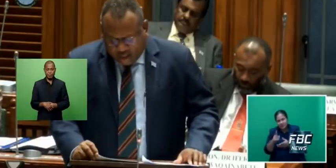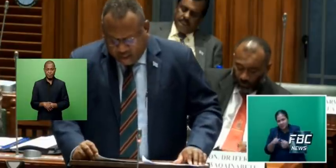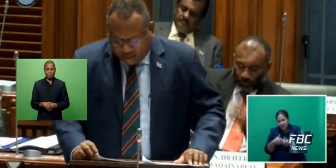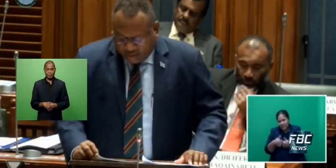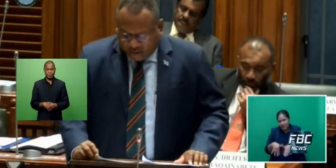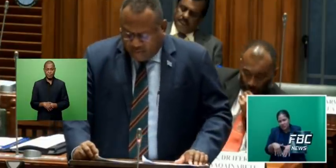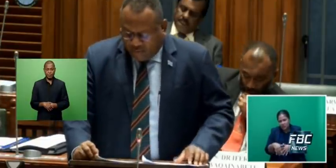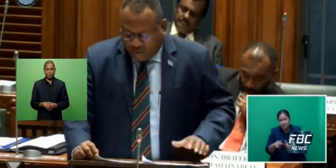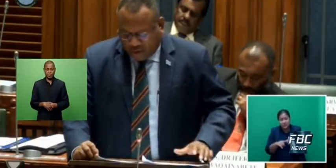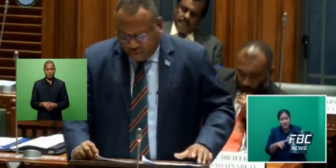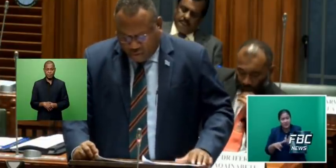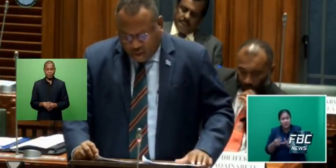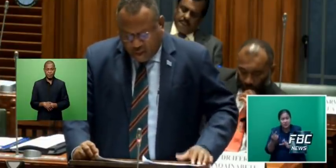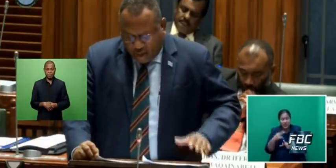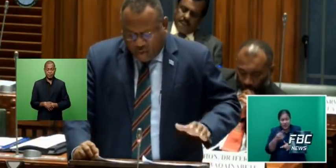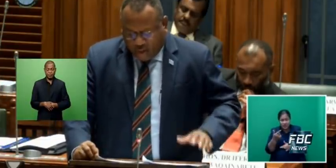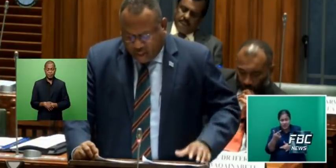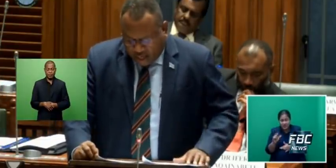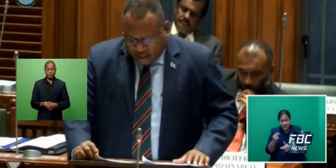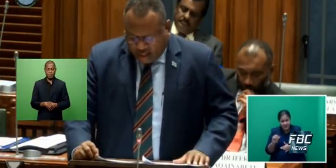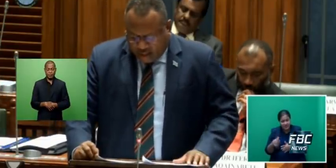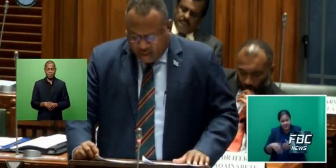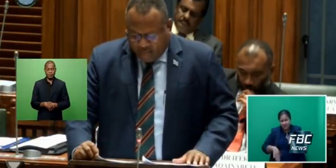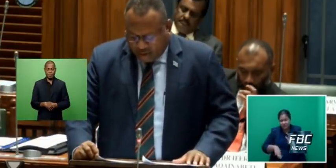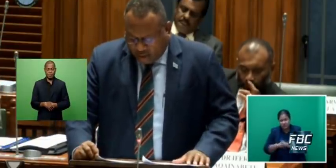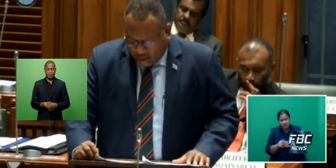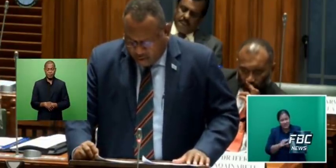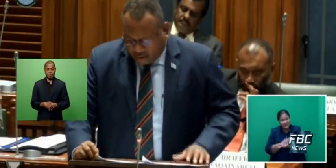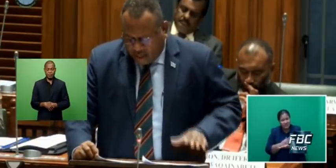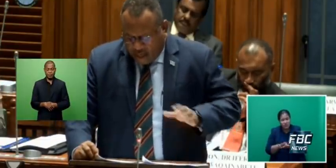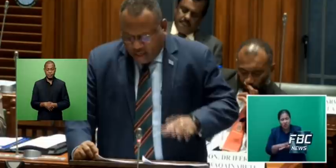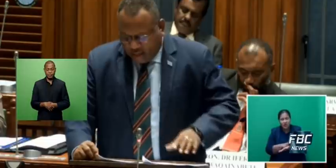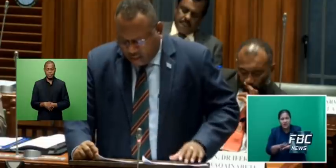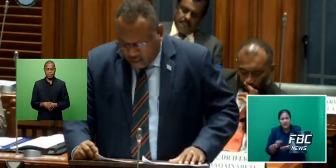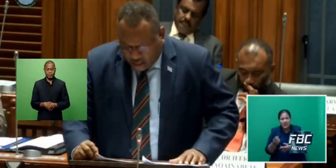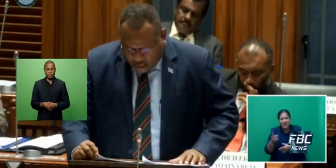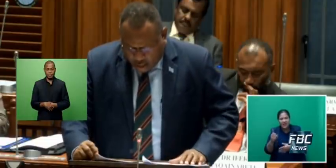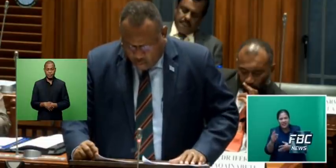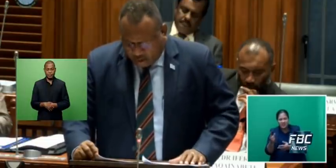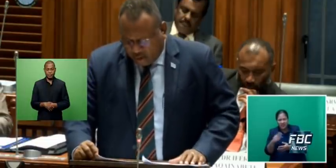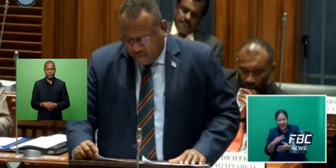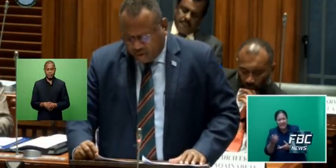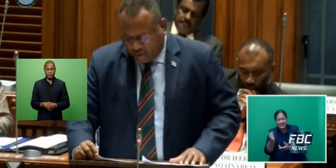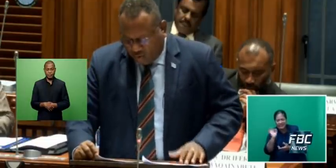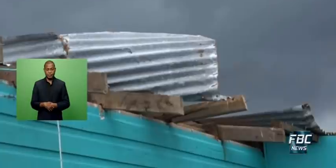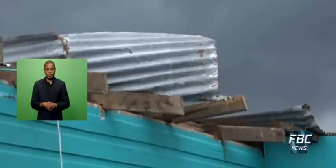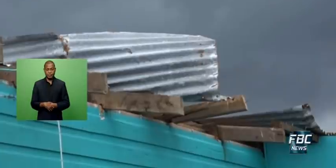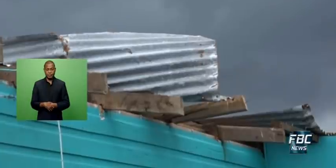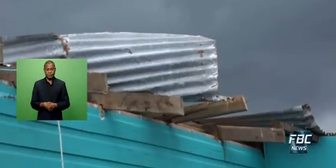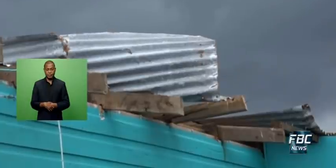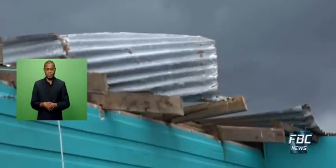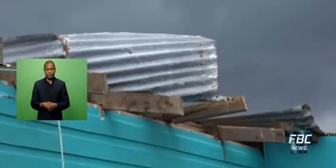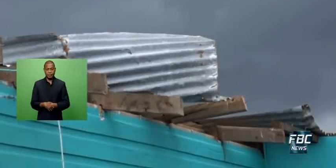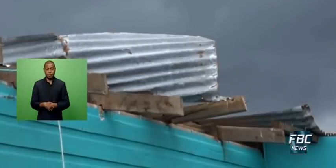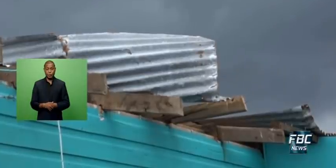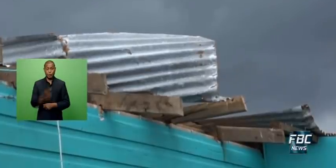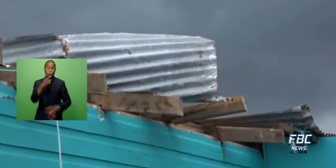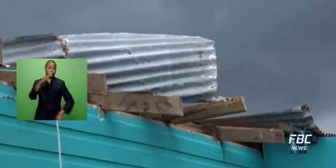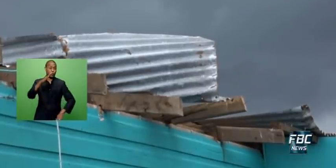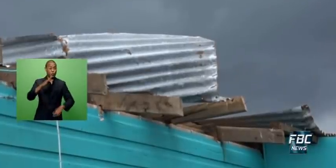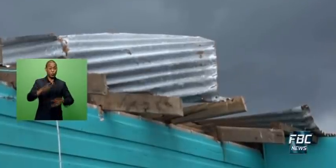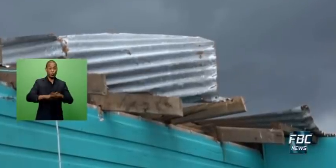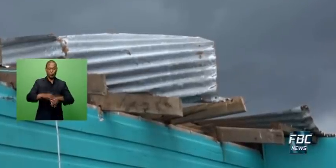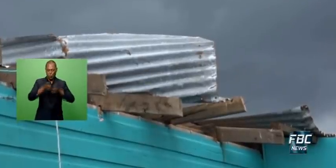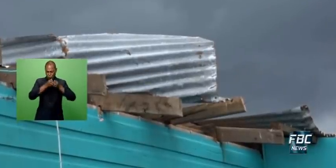Division, 277 fully destroyed with 310 partially damaged. And in the Western Division, 2 fully destroyed